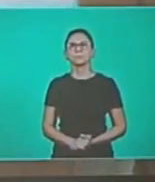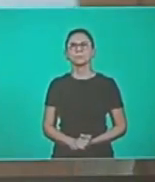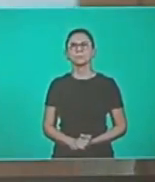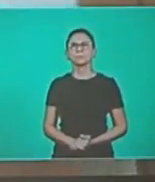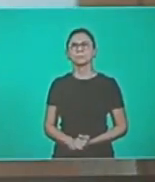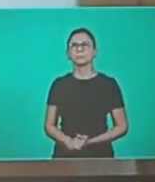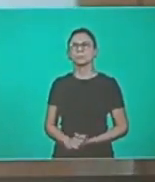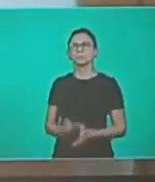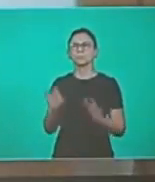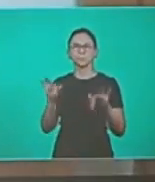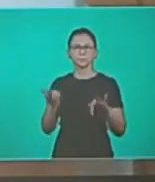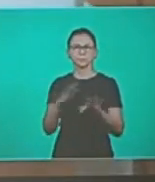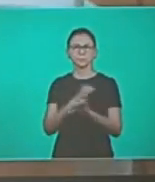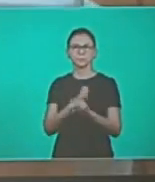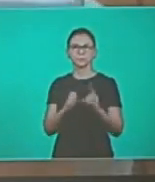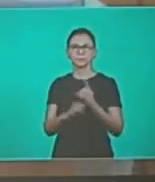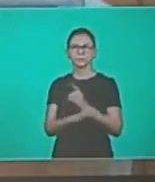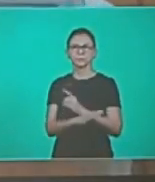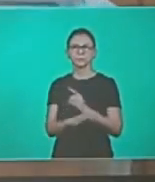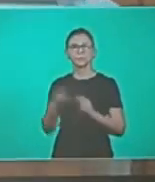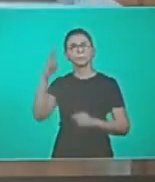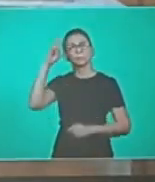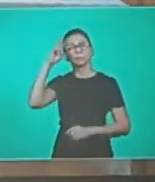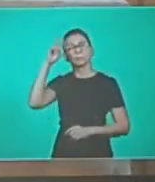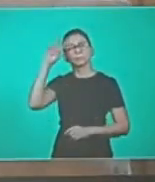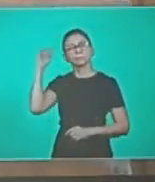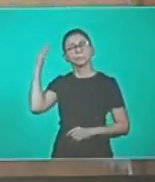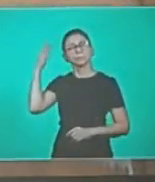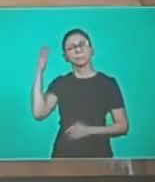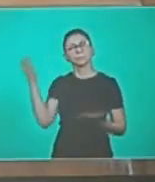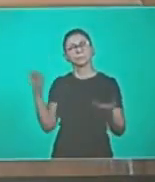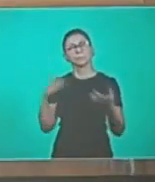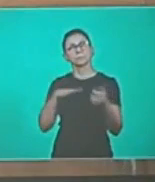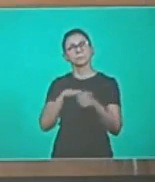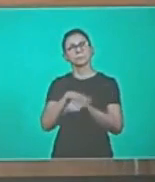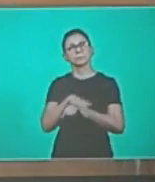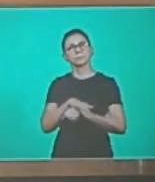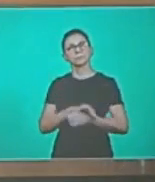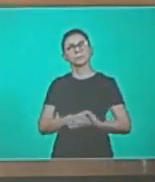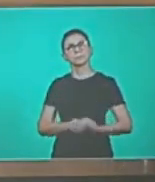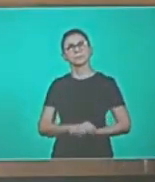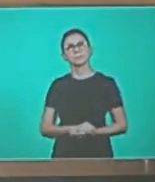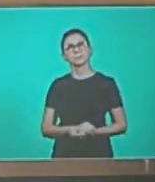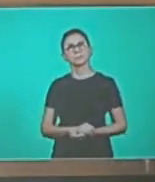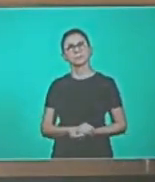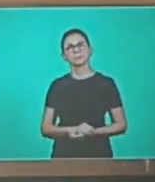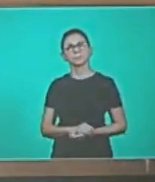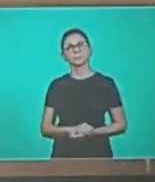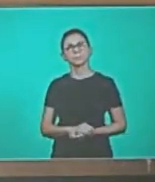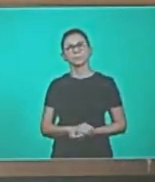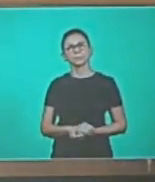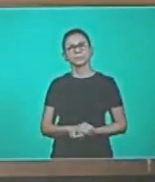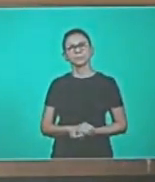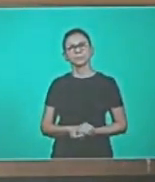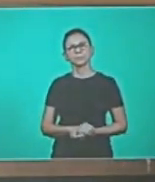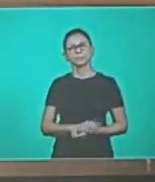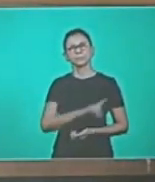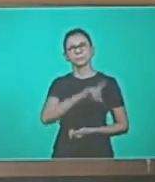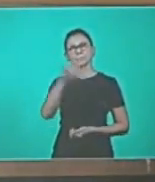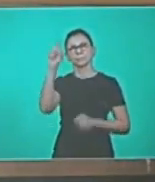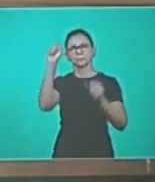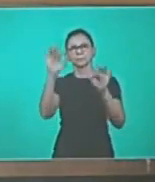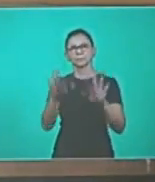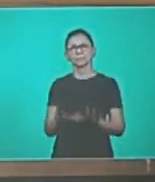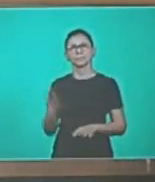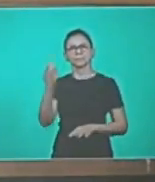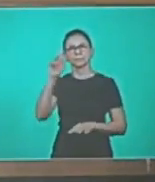So we are closing now the Sunday school teaching and remembering that this is the message for